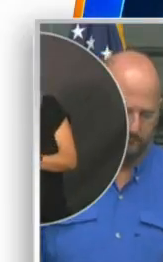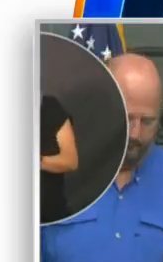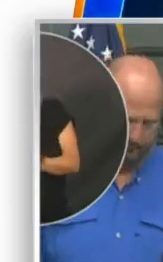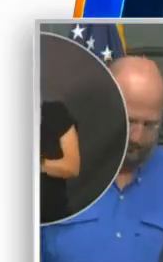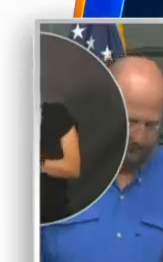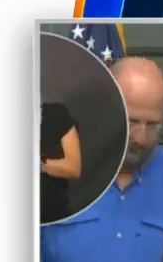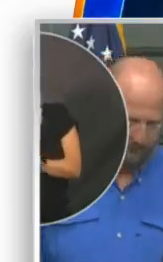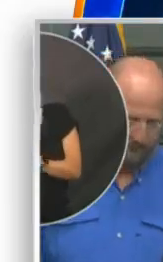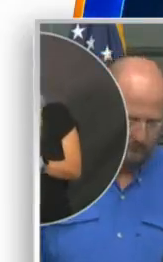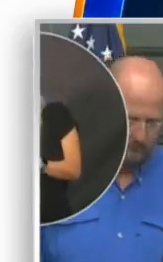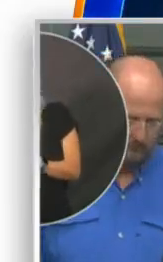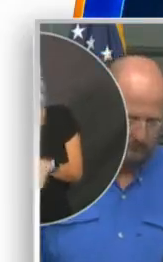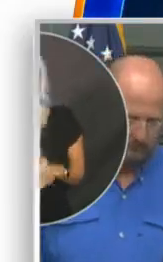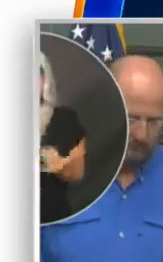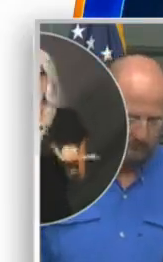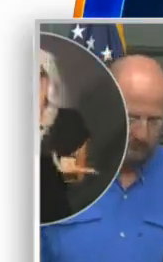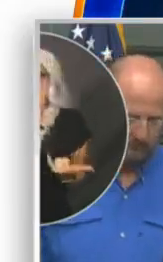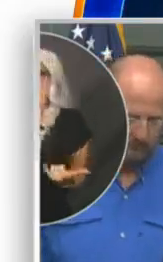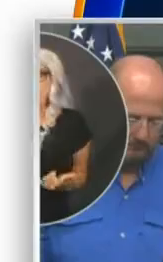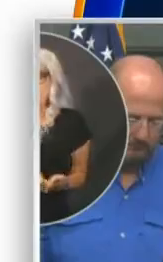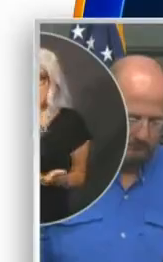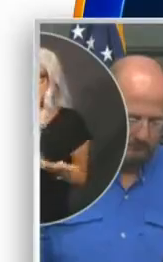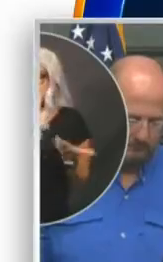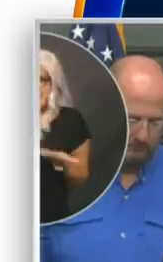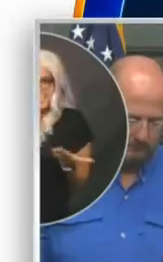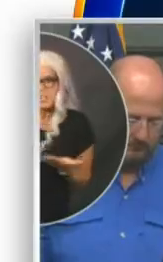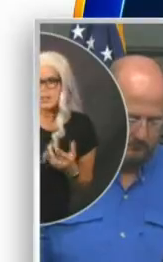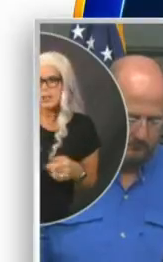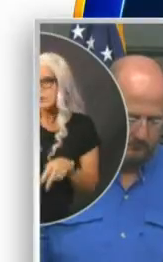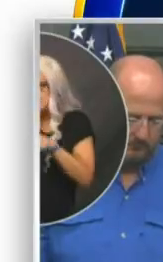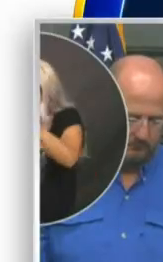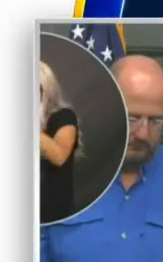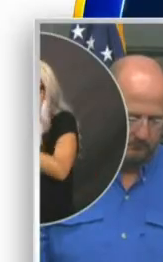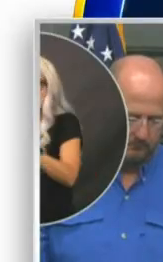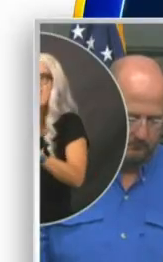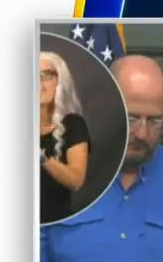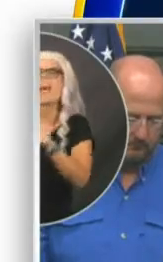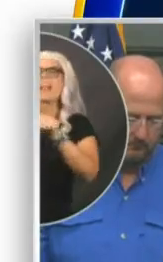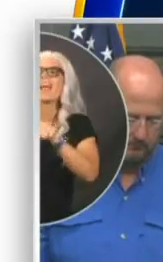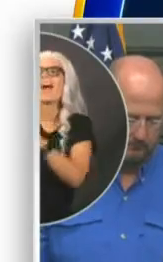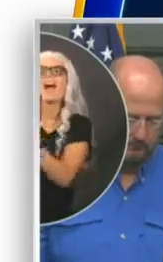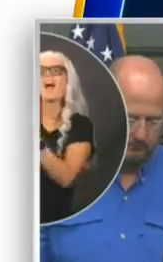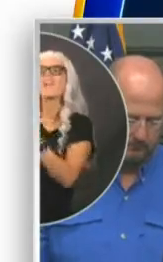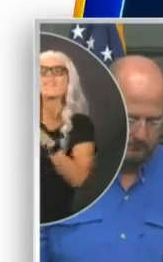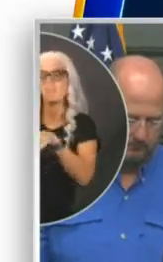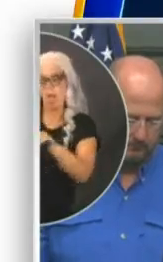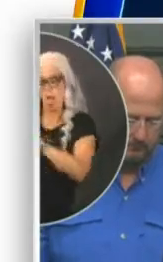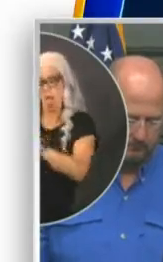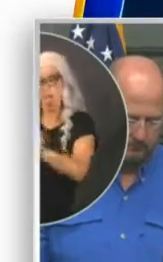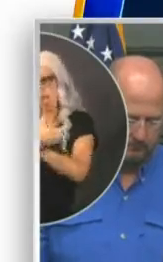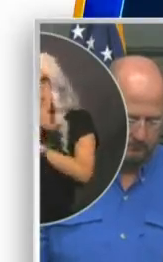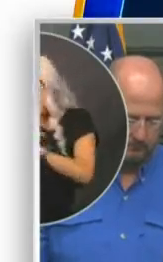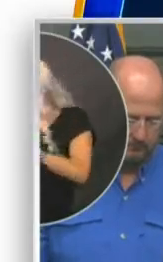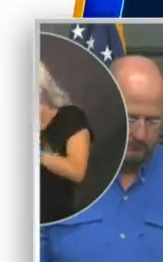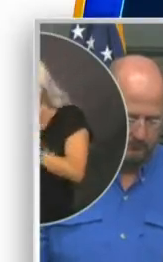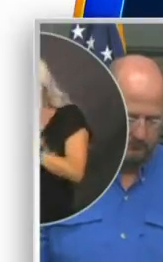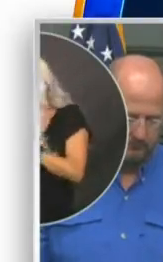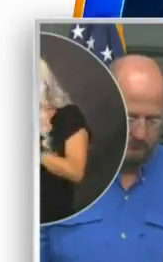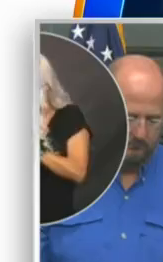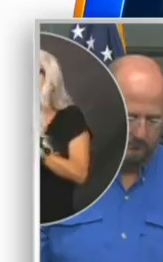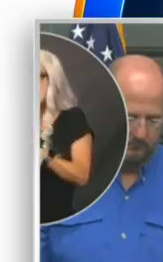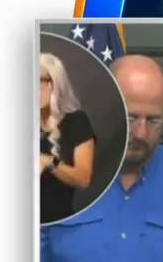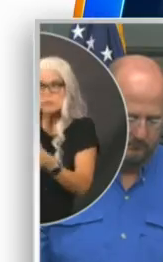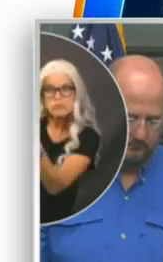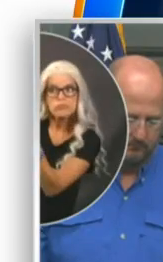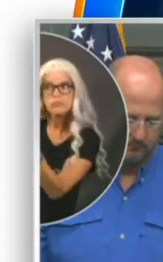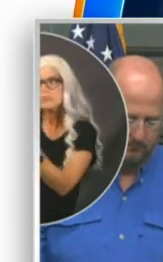to respond to the areas that are affected once the storm has passed. Local emergency responders are standing by,